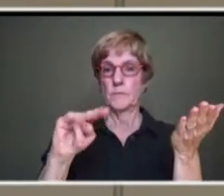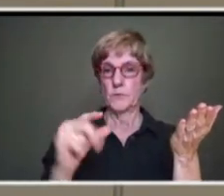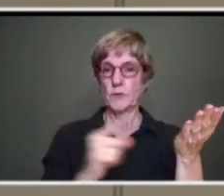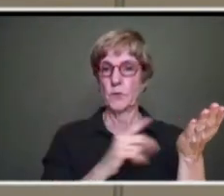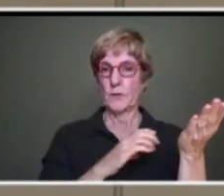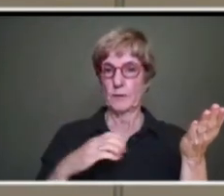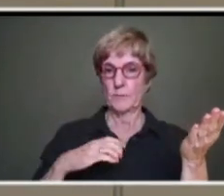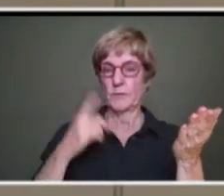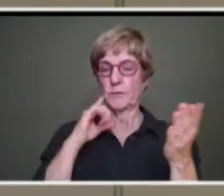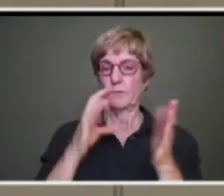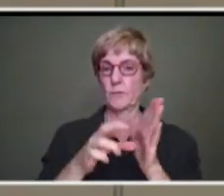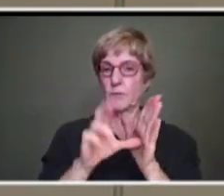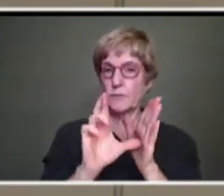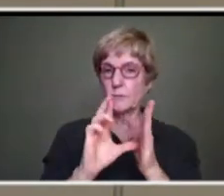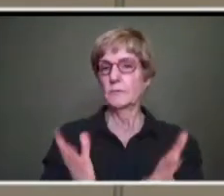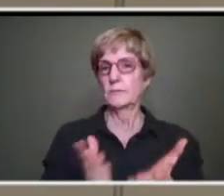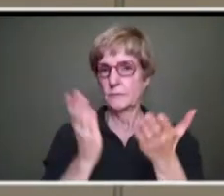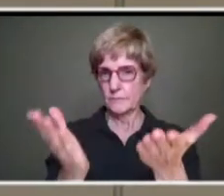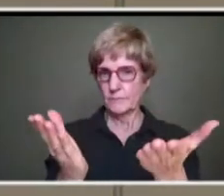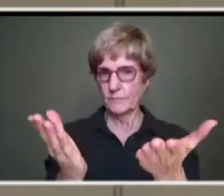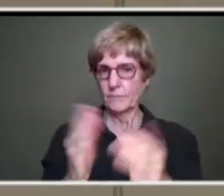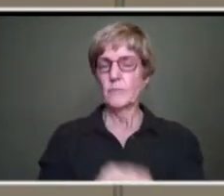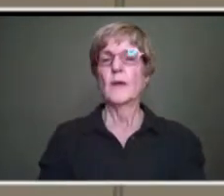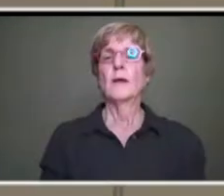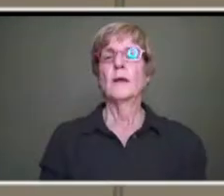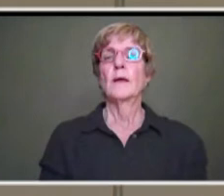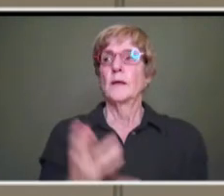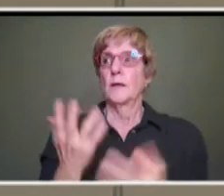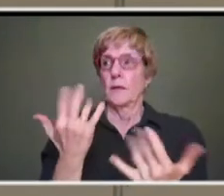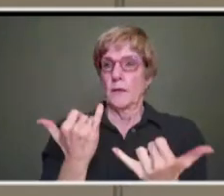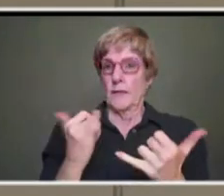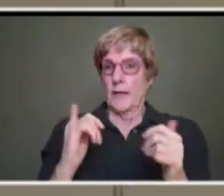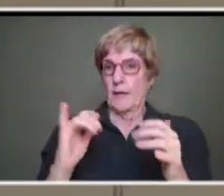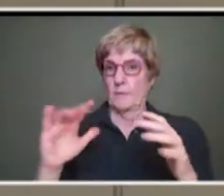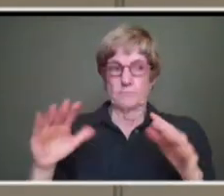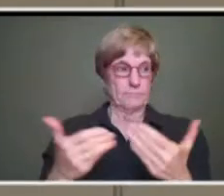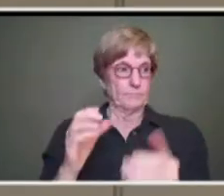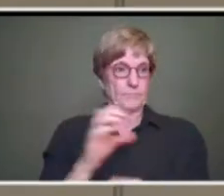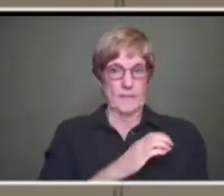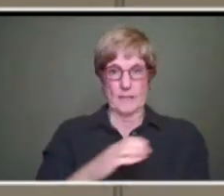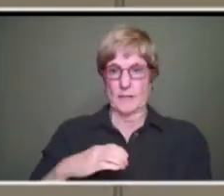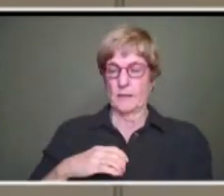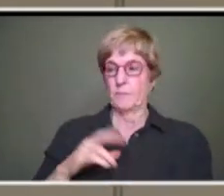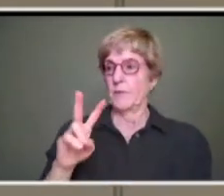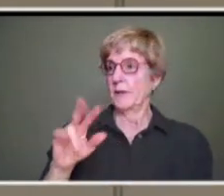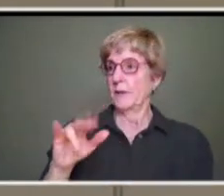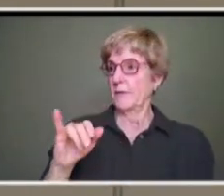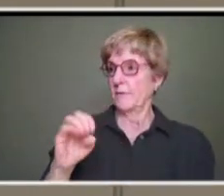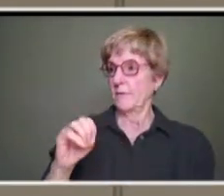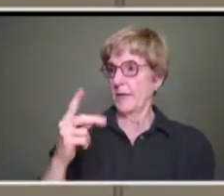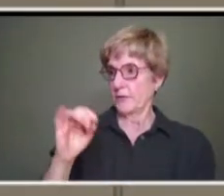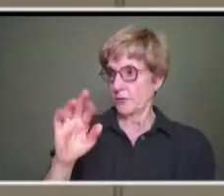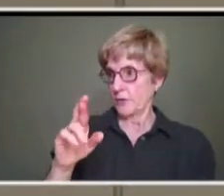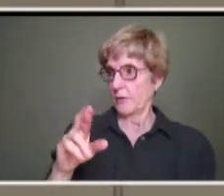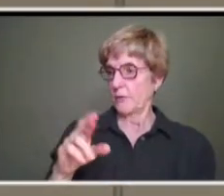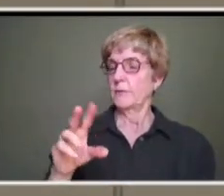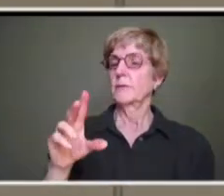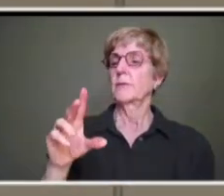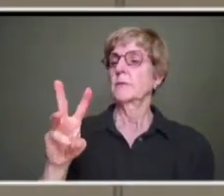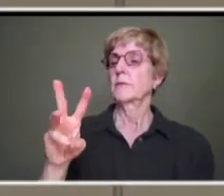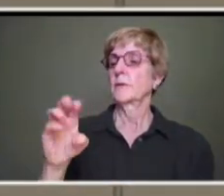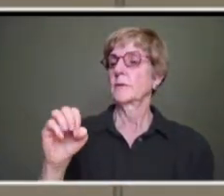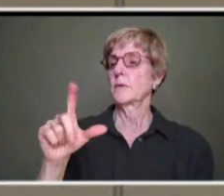recommendation now I will introduce the zoning committee Vice chair Douglas Welton